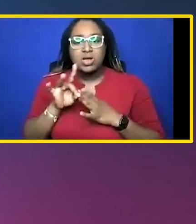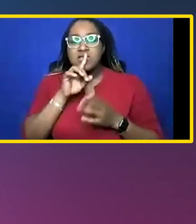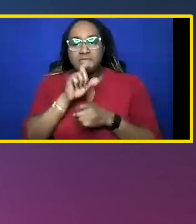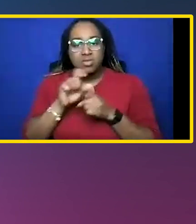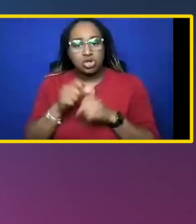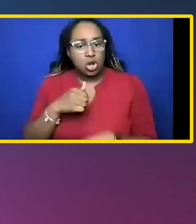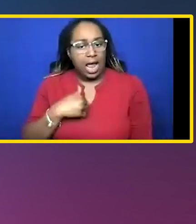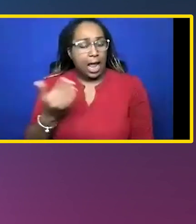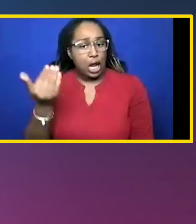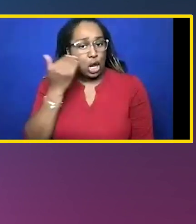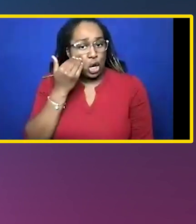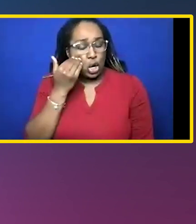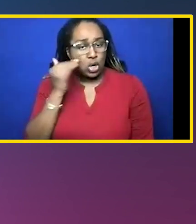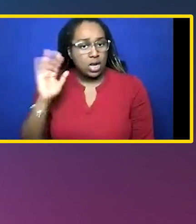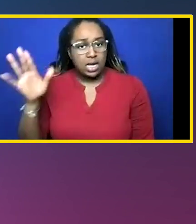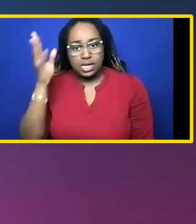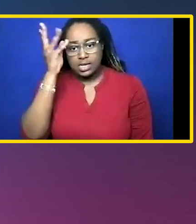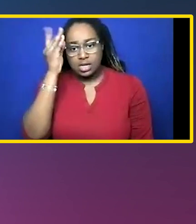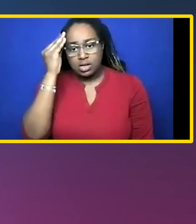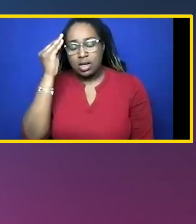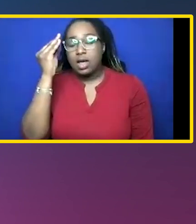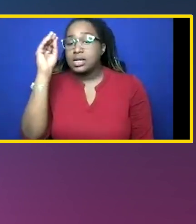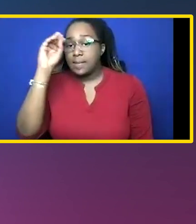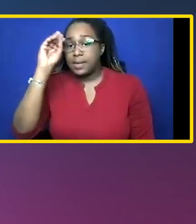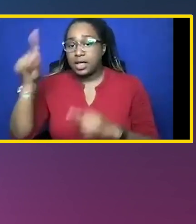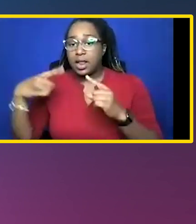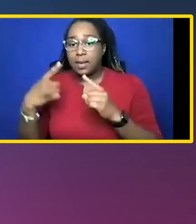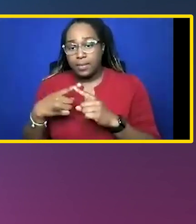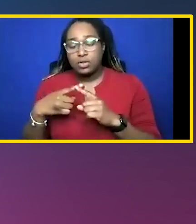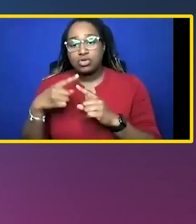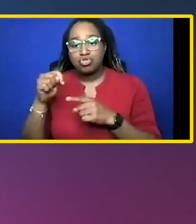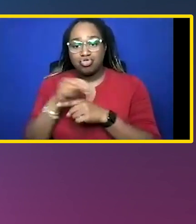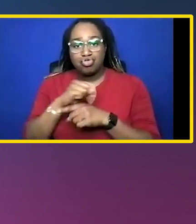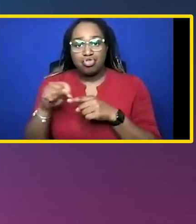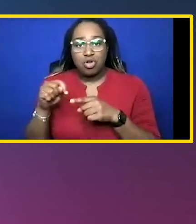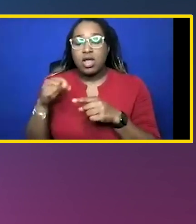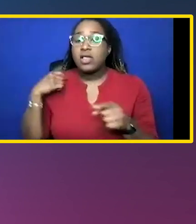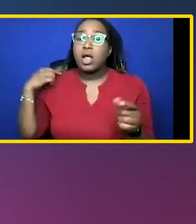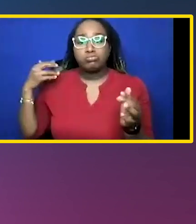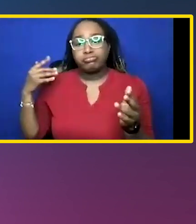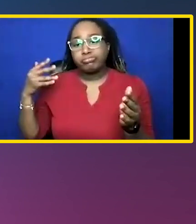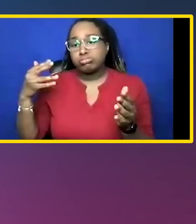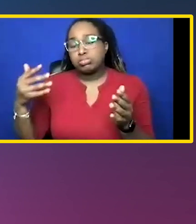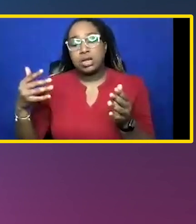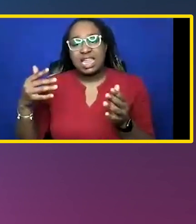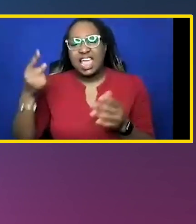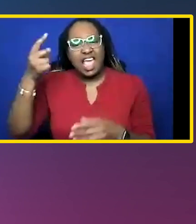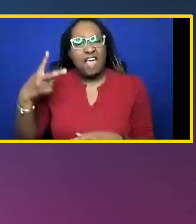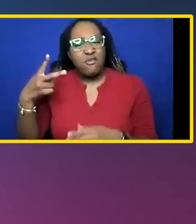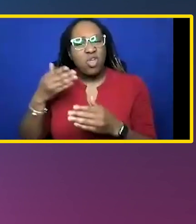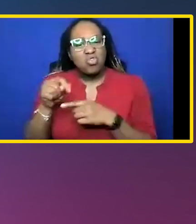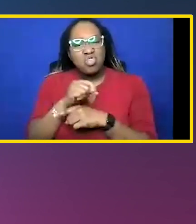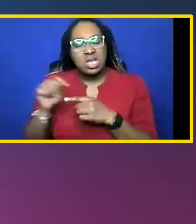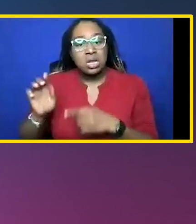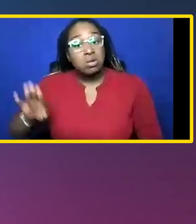knew what he thought about this training. But about midway through it, he raised his hand and I called him